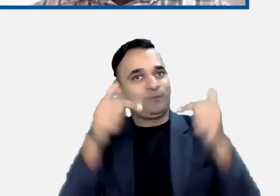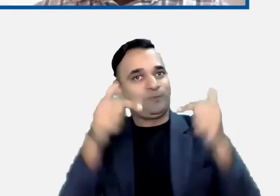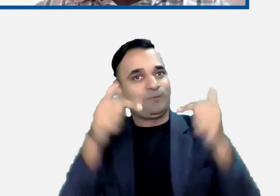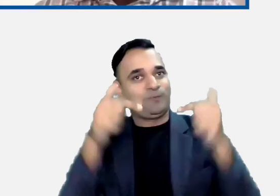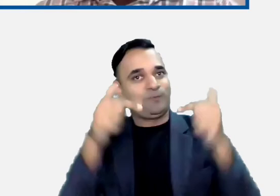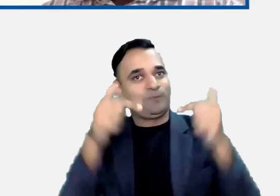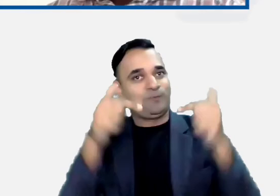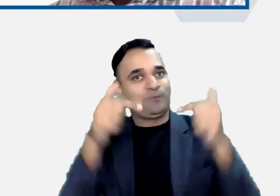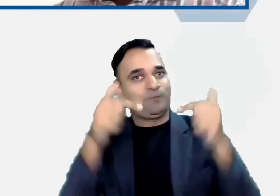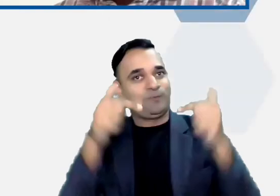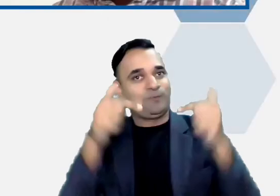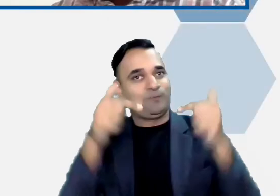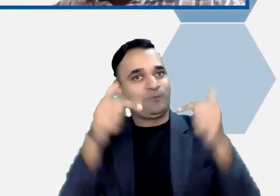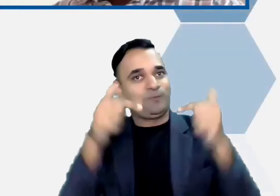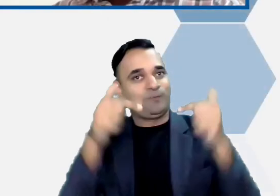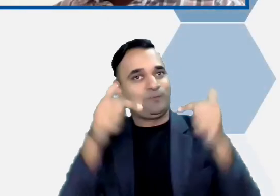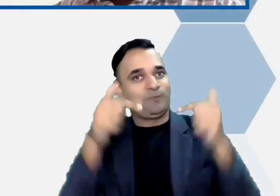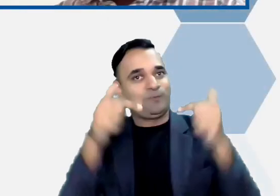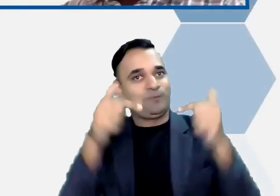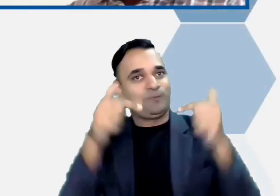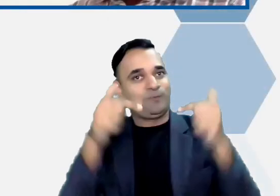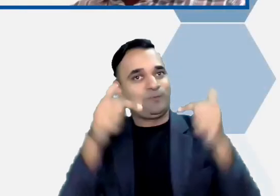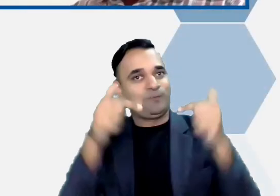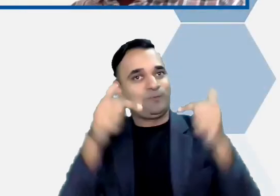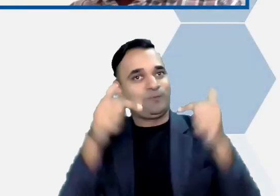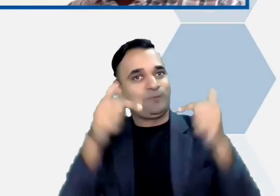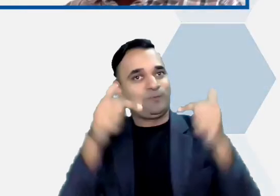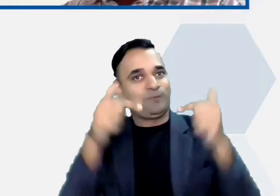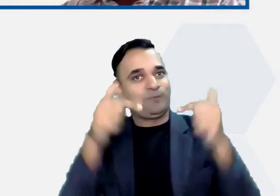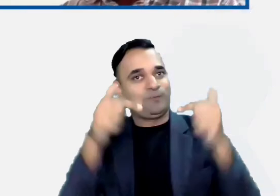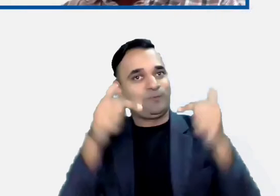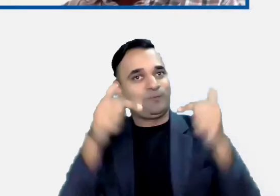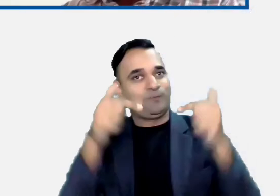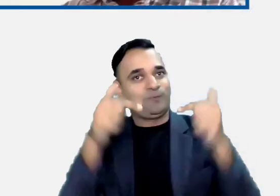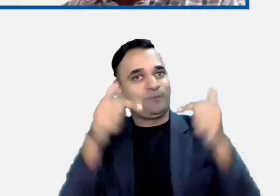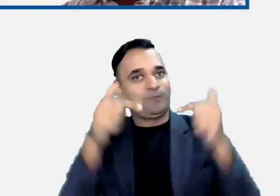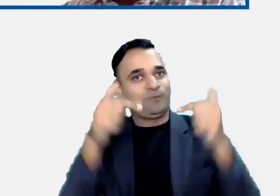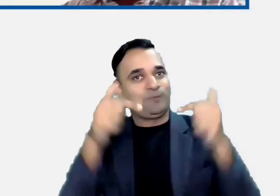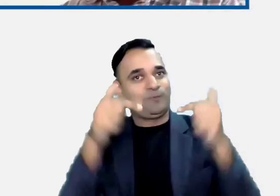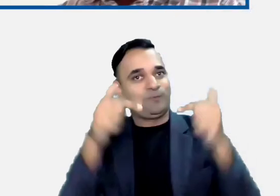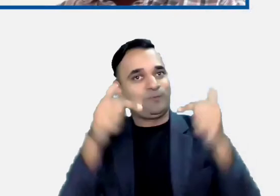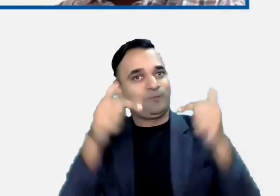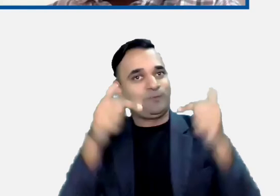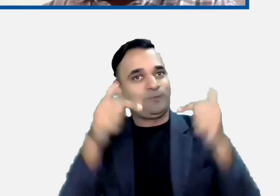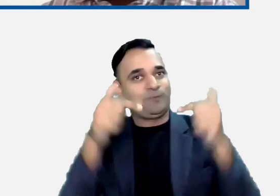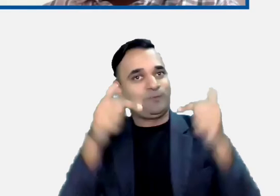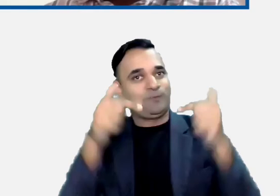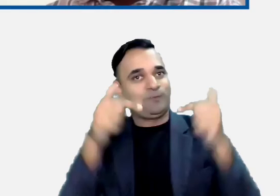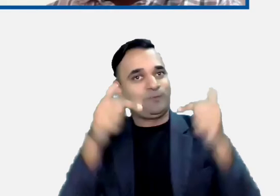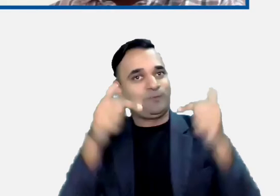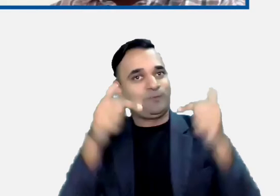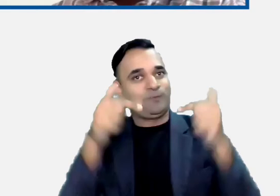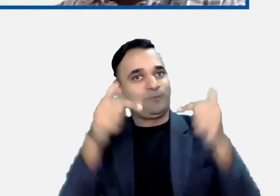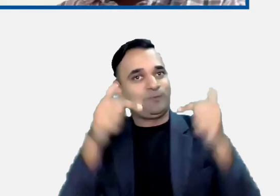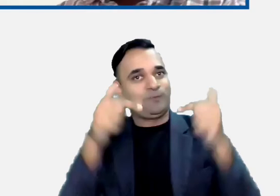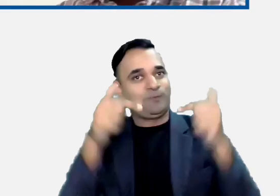chat to see if there's any additional comments. But again, reiterate my warm congratulations and my warm thanks